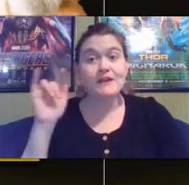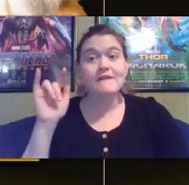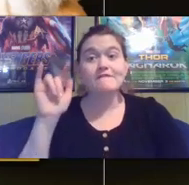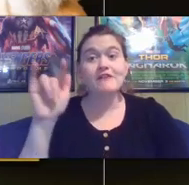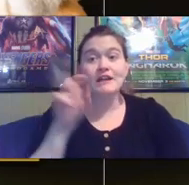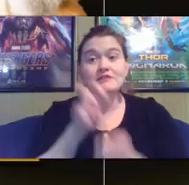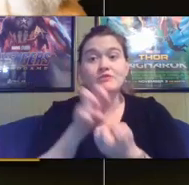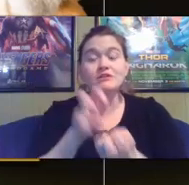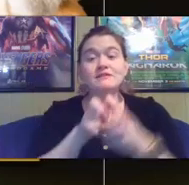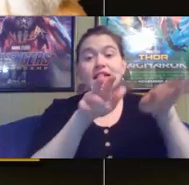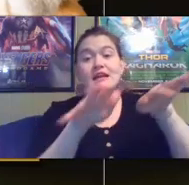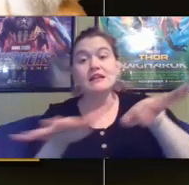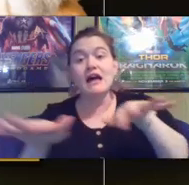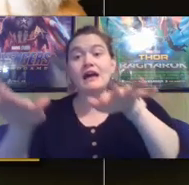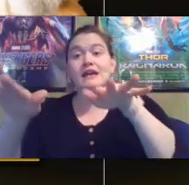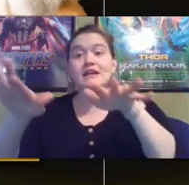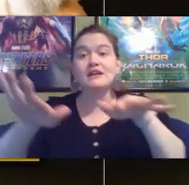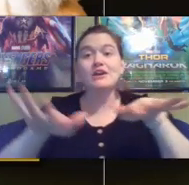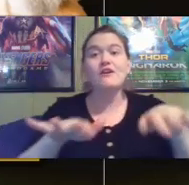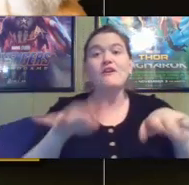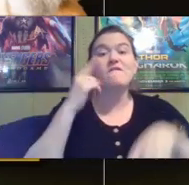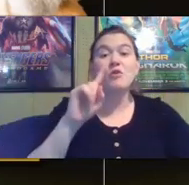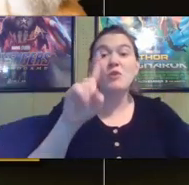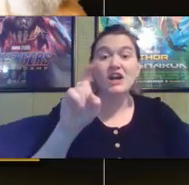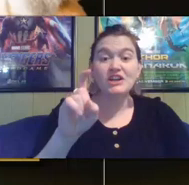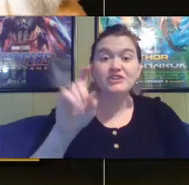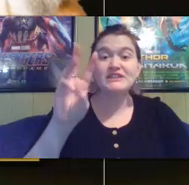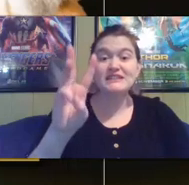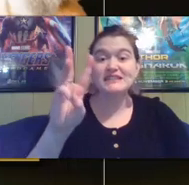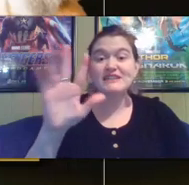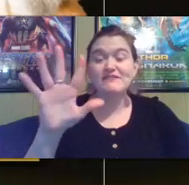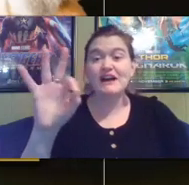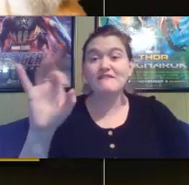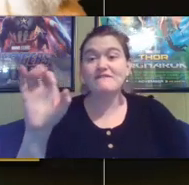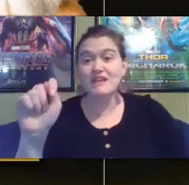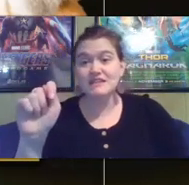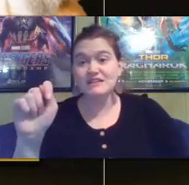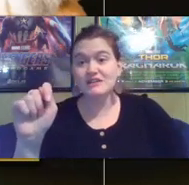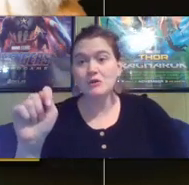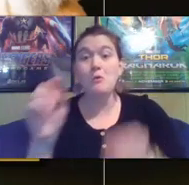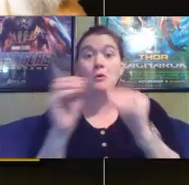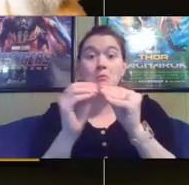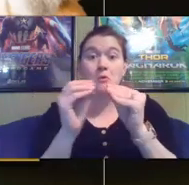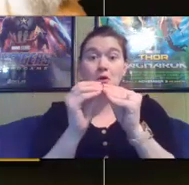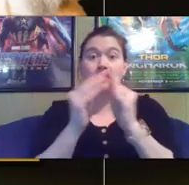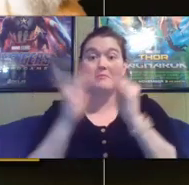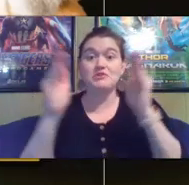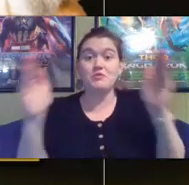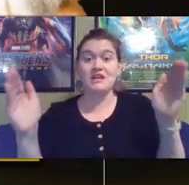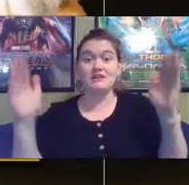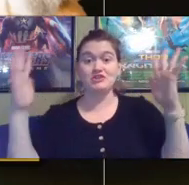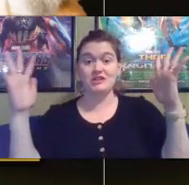know flying squirrels can glide for 165 feet or